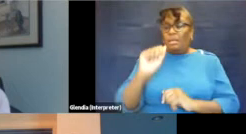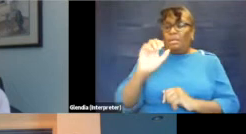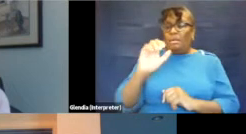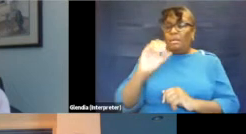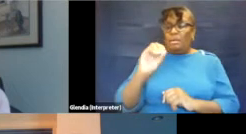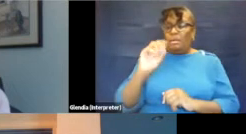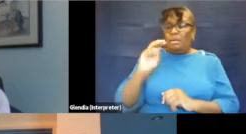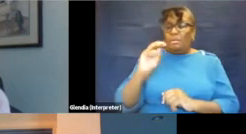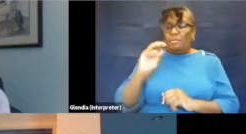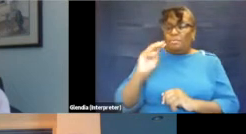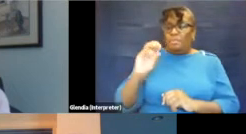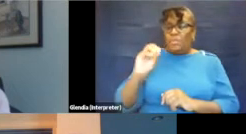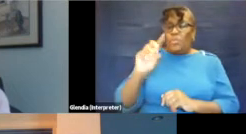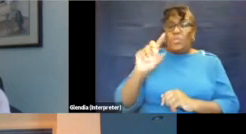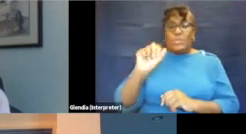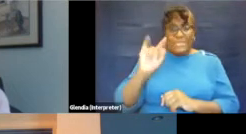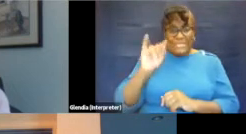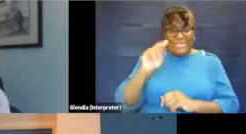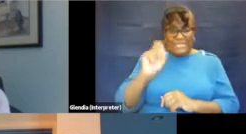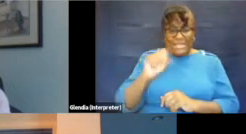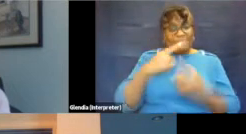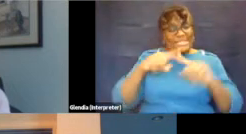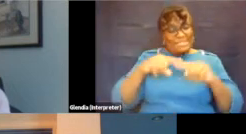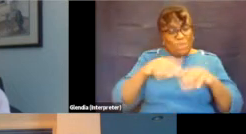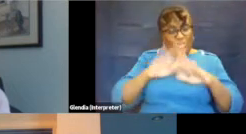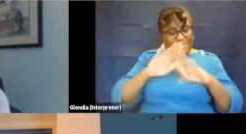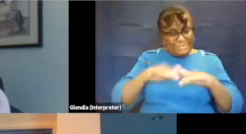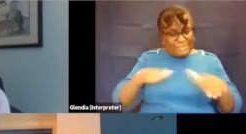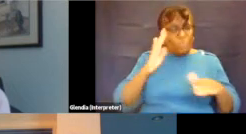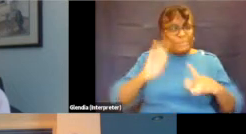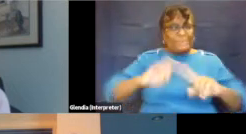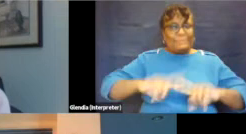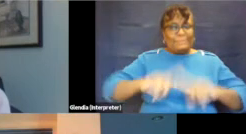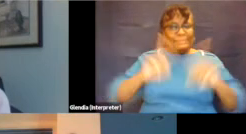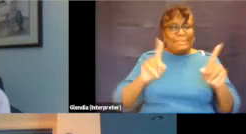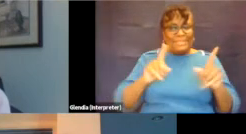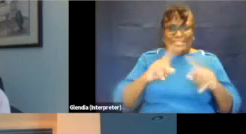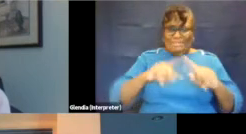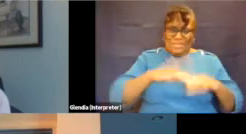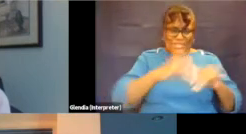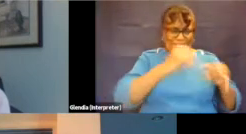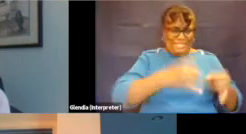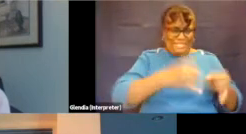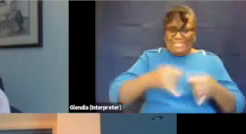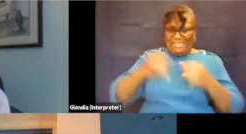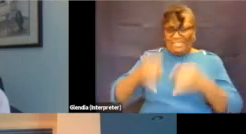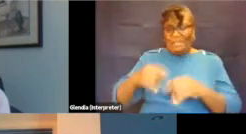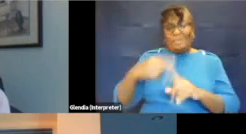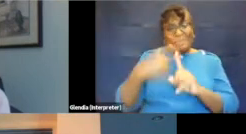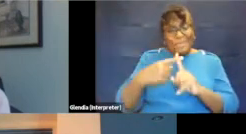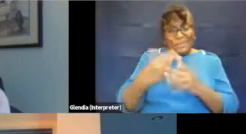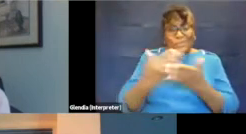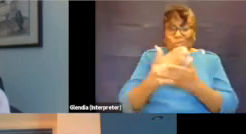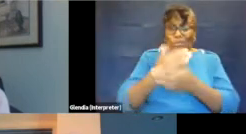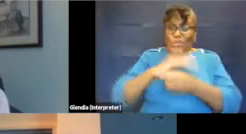different for every child, depending on the individual needs of your child. Again, I talk, the new COVID restrictions, there are a lot of hurdles now.